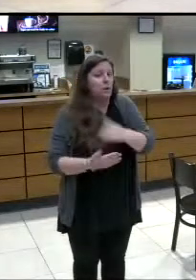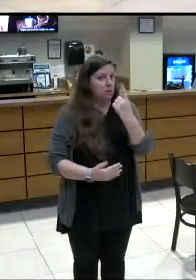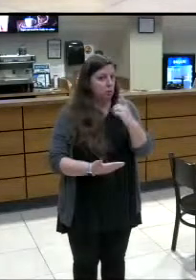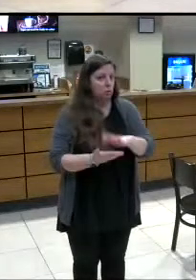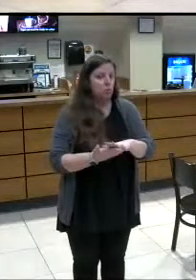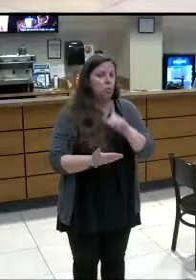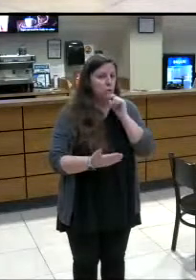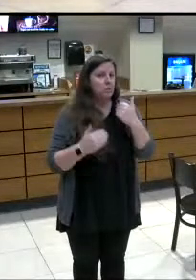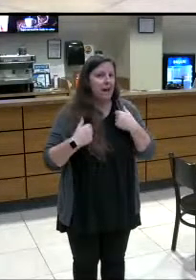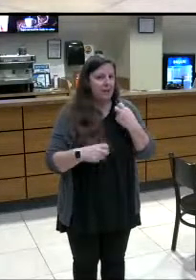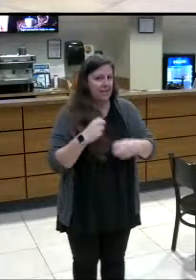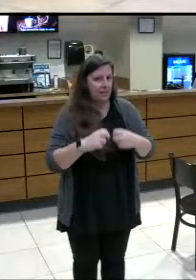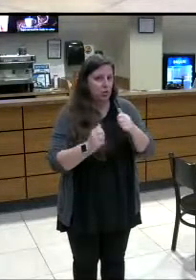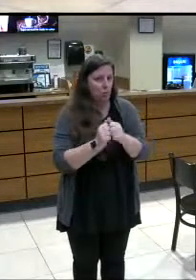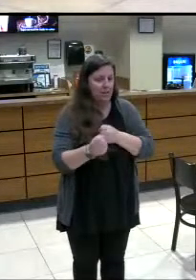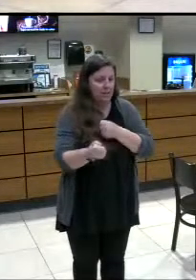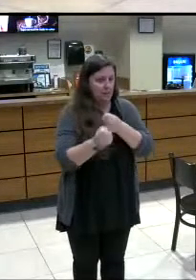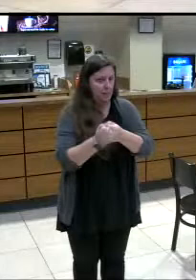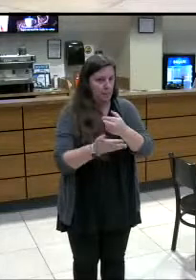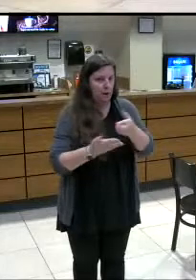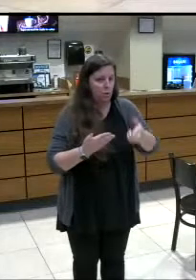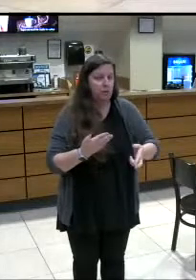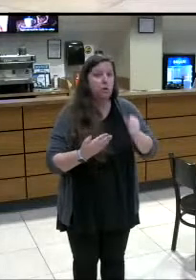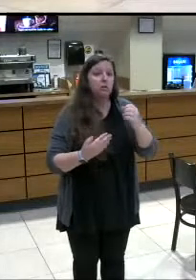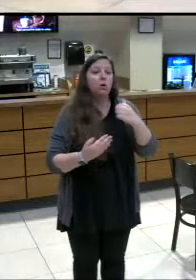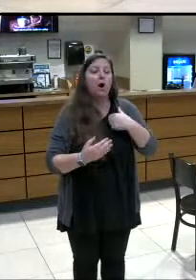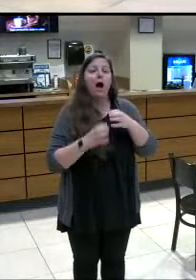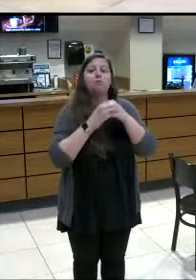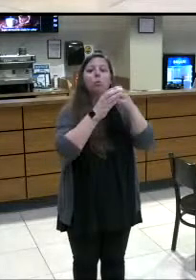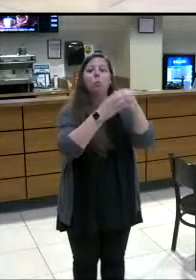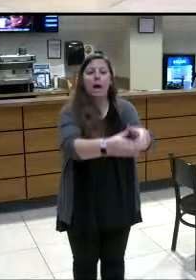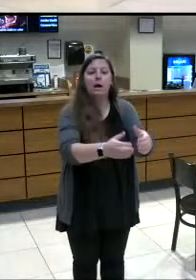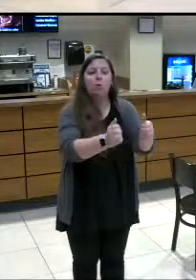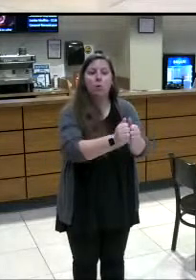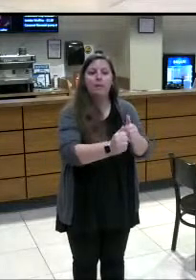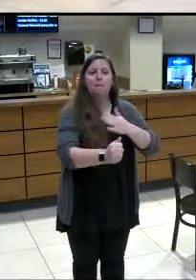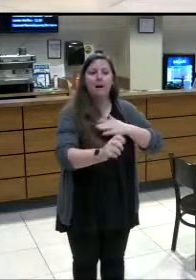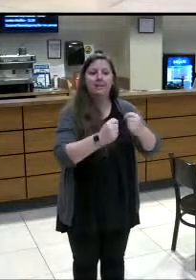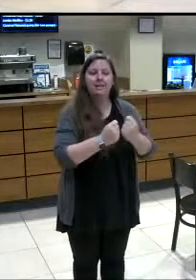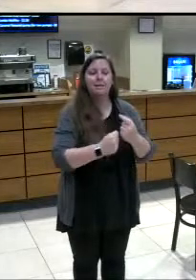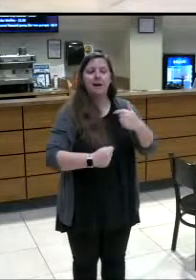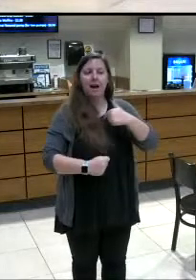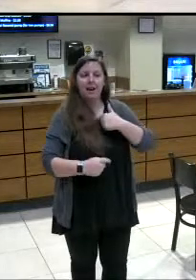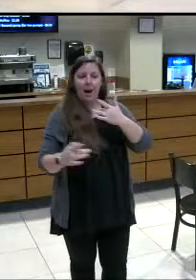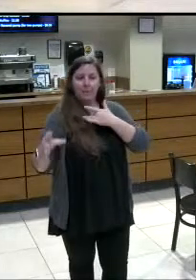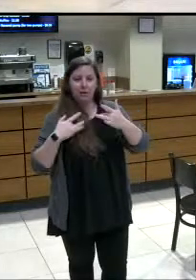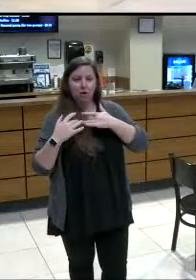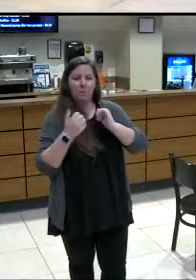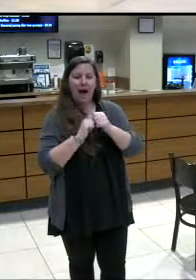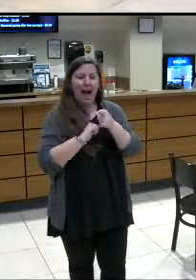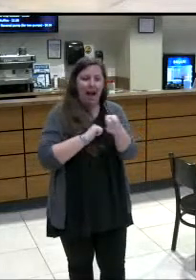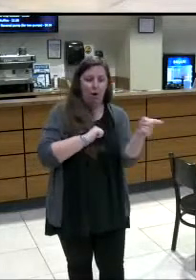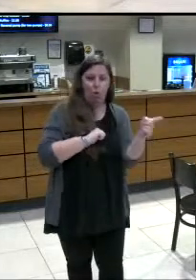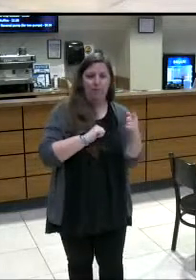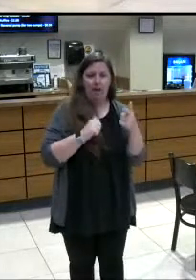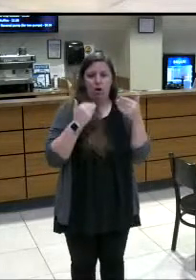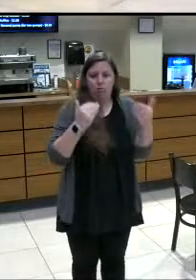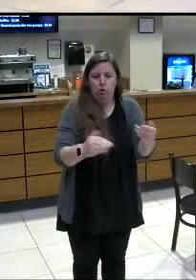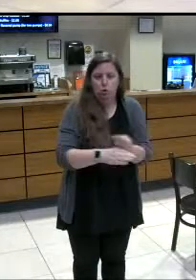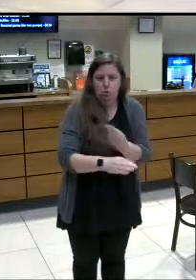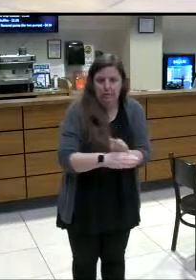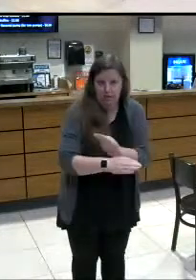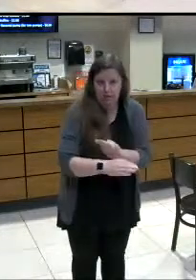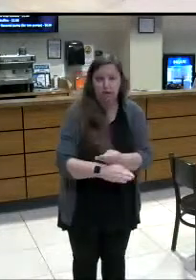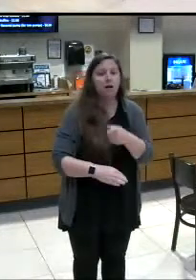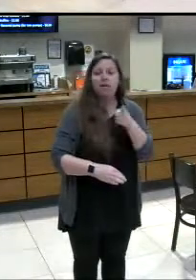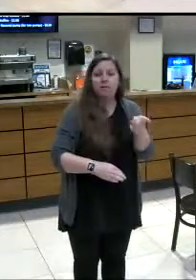team, and I'm concerned about the way they're implementing it. It is not being implemented in the way that it is